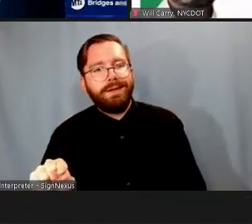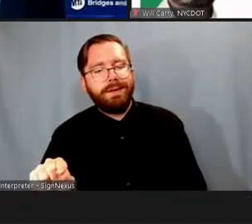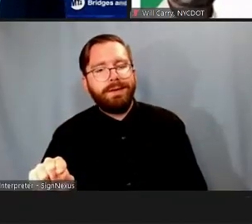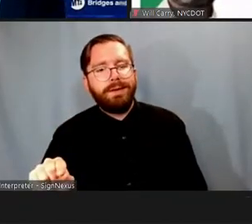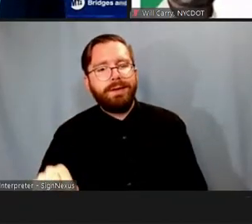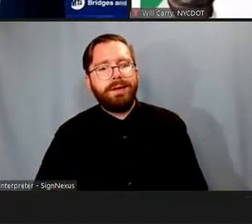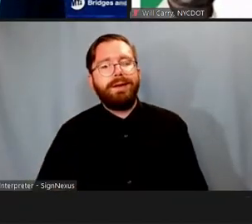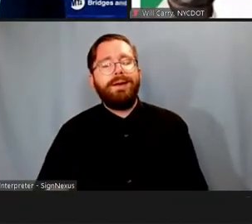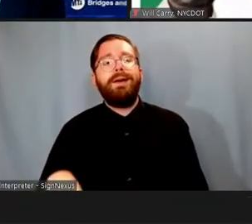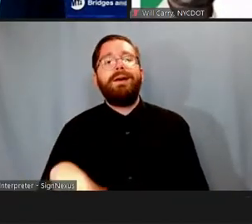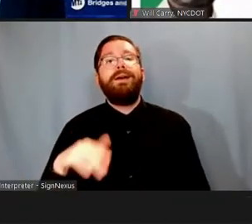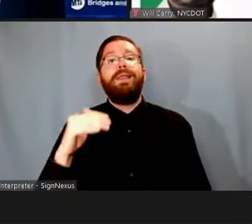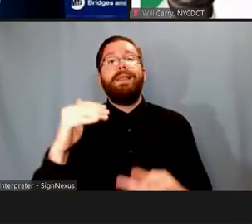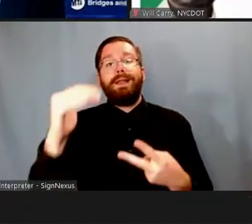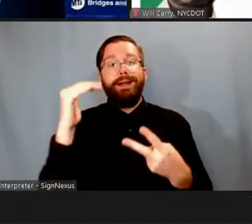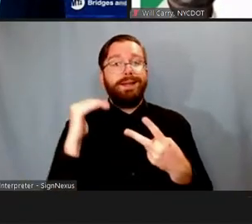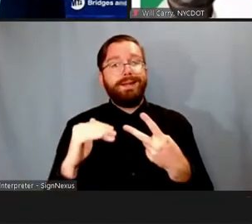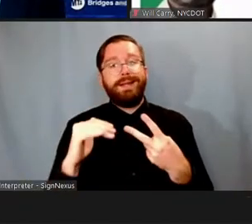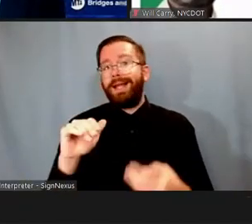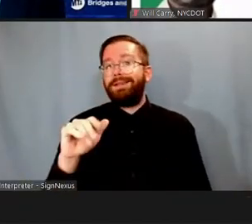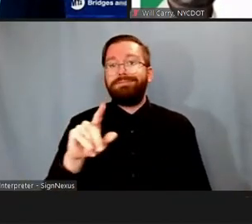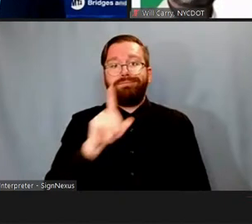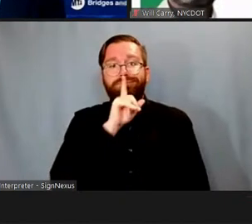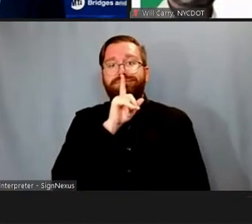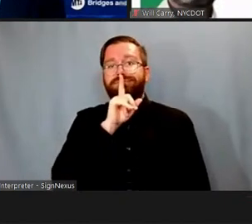speaker number one